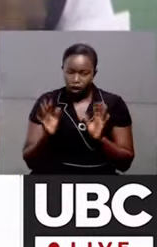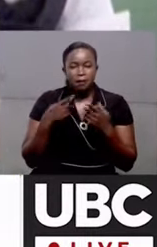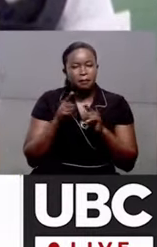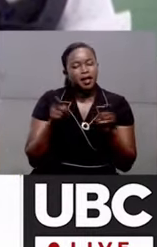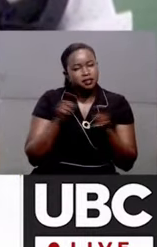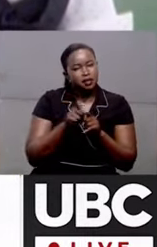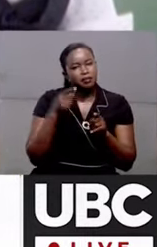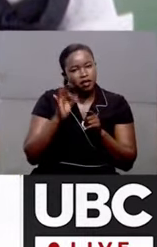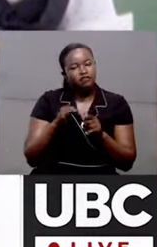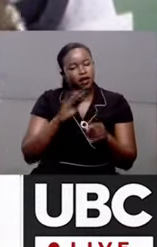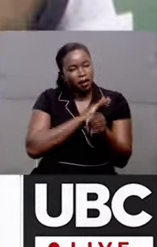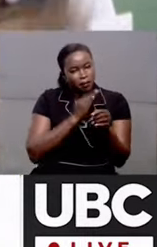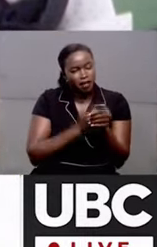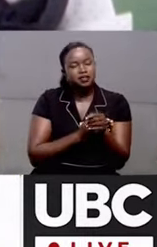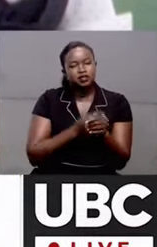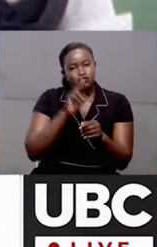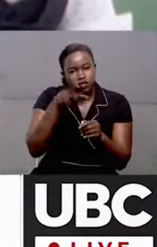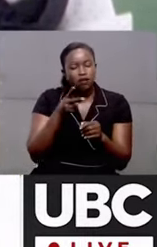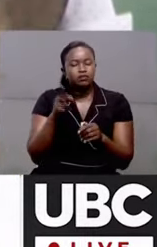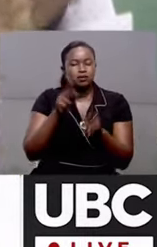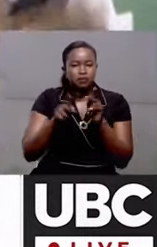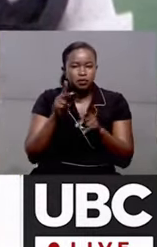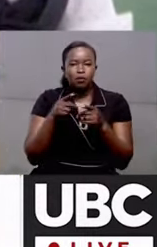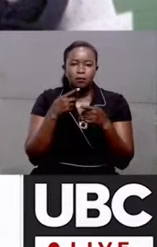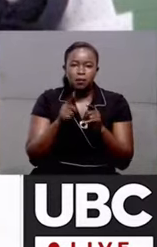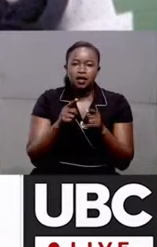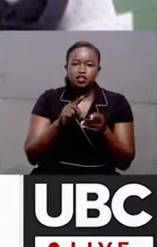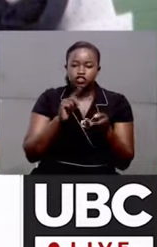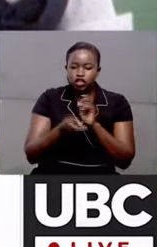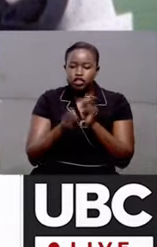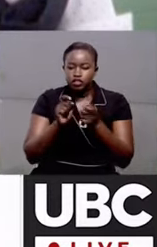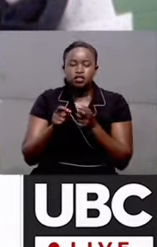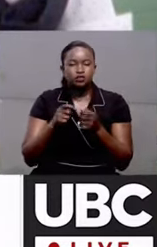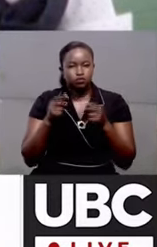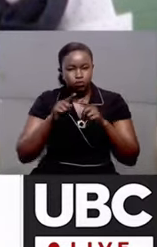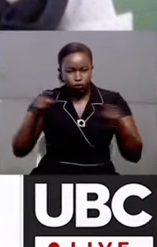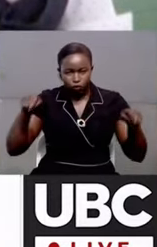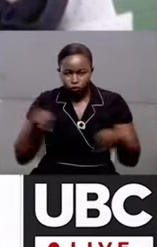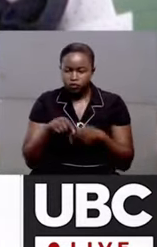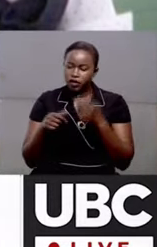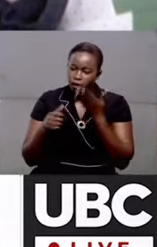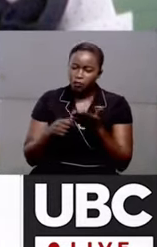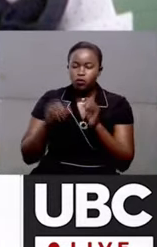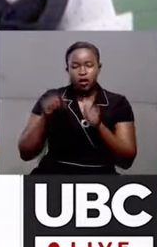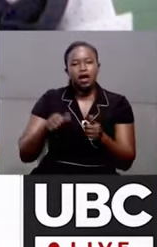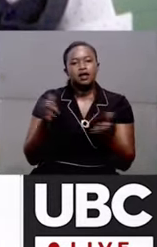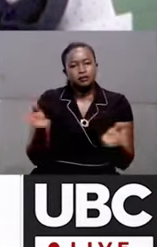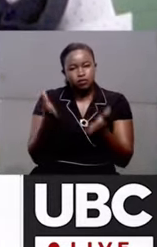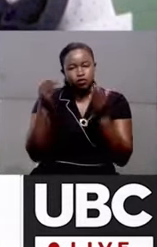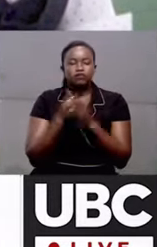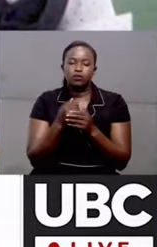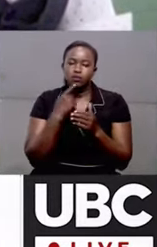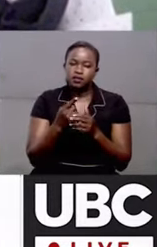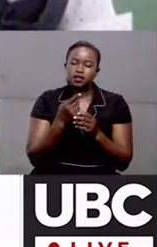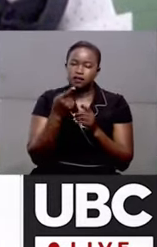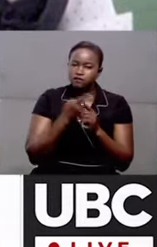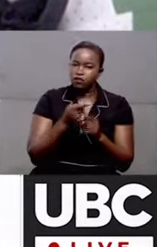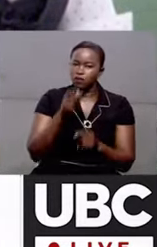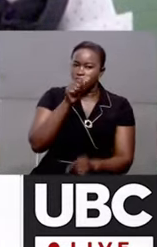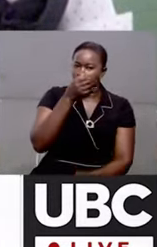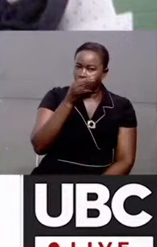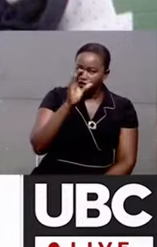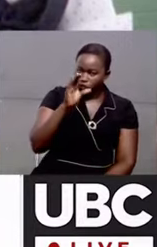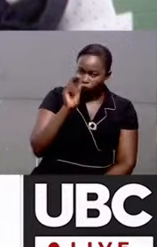was 2,000, well-hoarded, but with changing rooms, and then we can improve. We can say that out of AFCON and